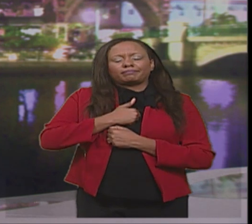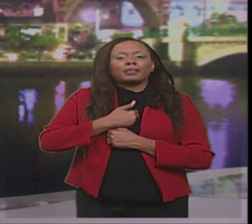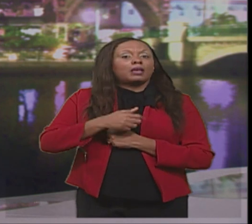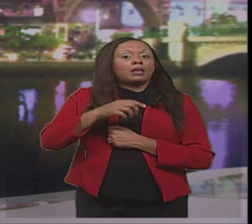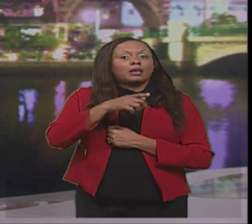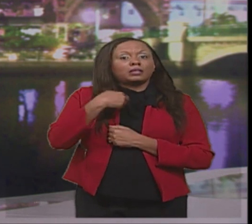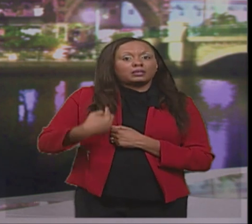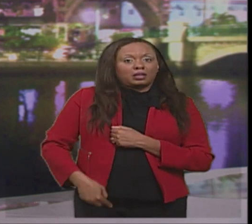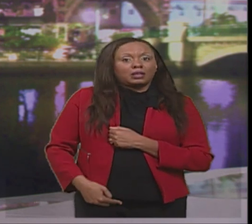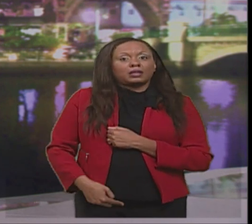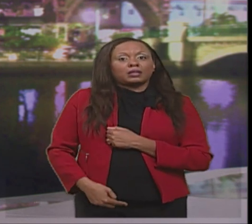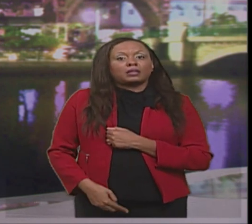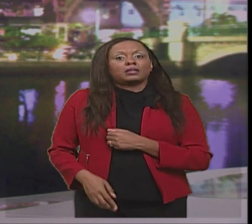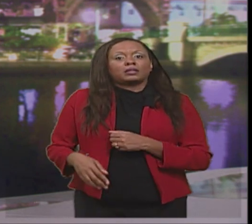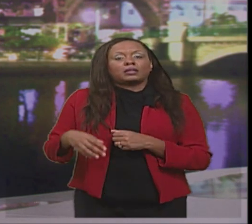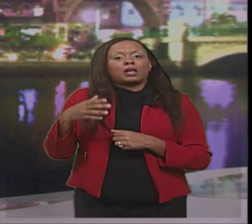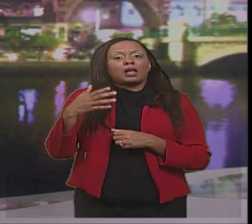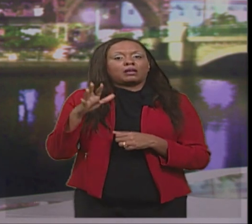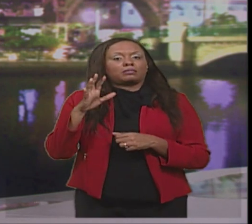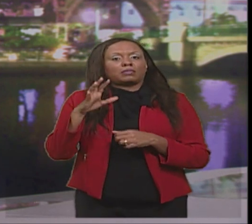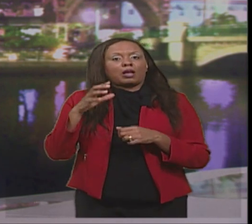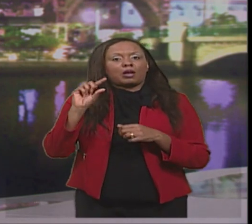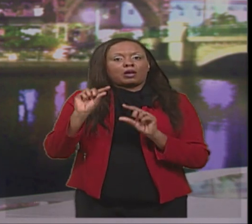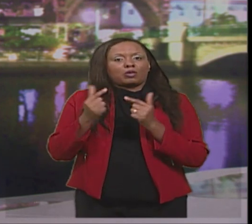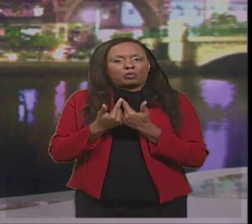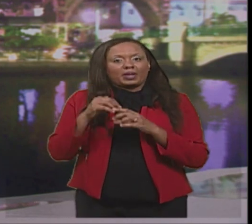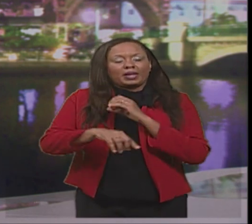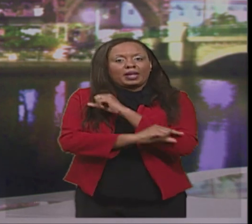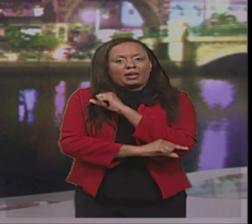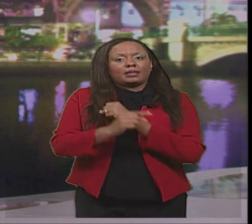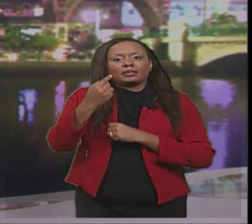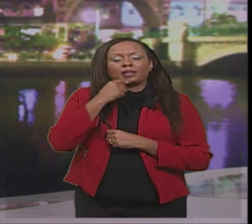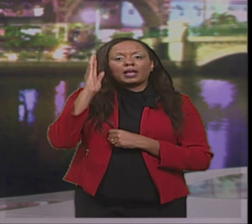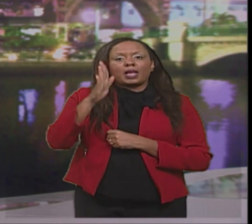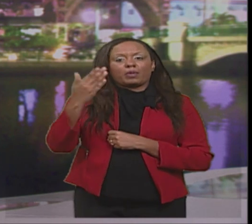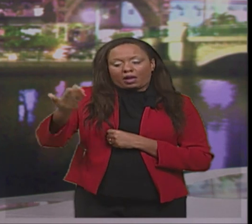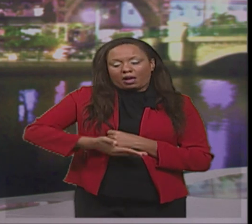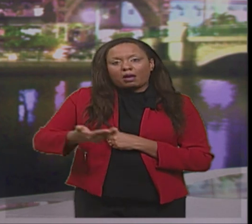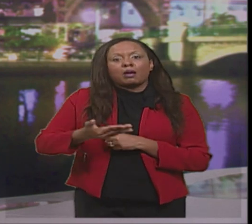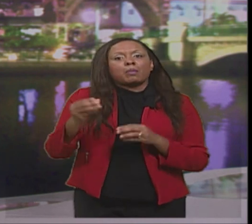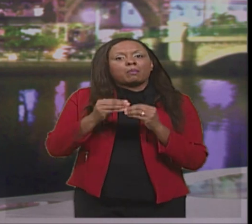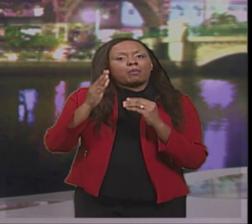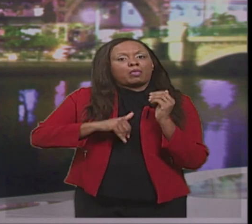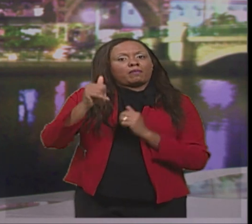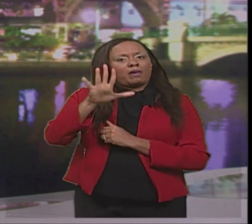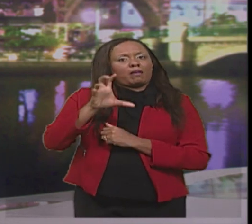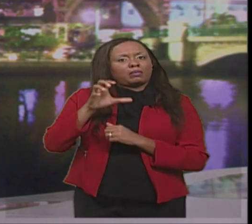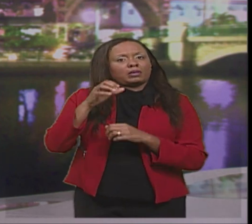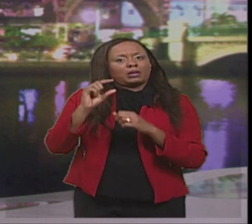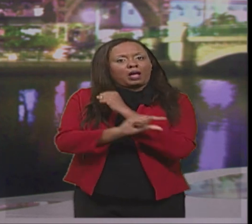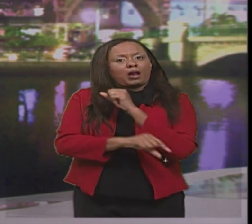Chinese-owned Guyana Manganese Incorporated, or GMI, says it will employ more than 500 Guyanese workers as it prepares to